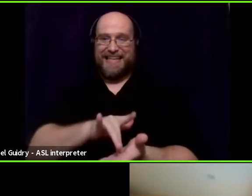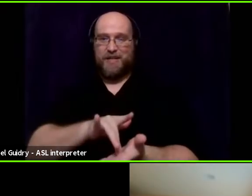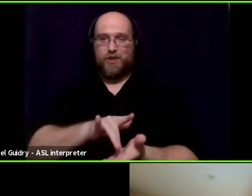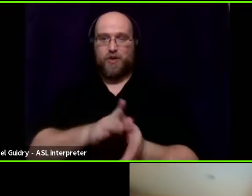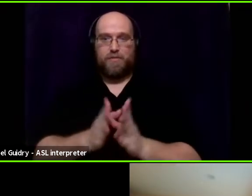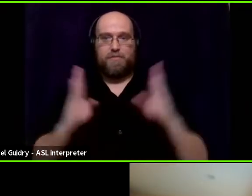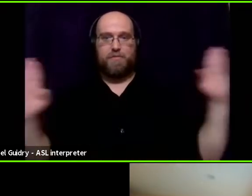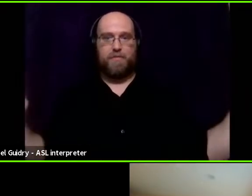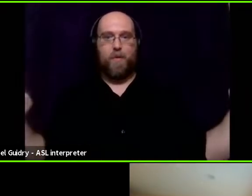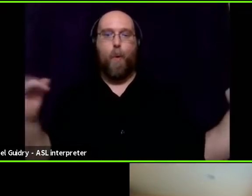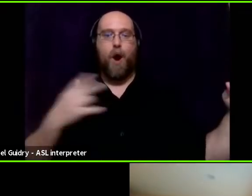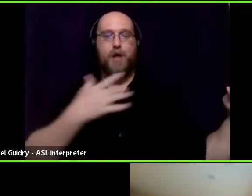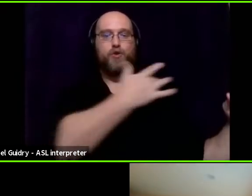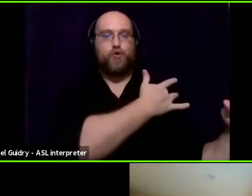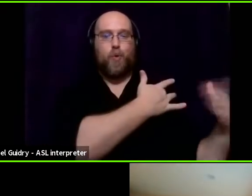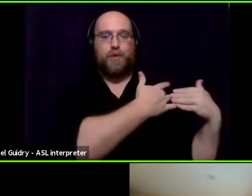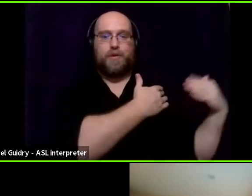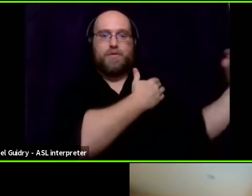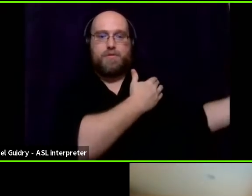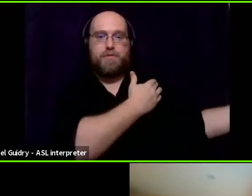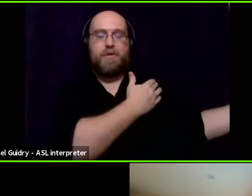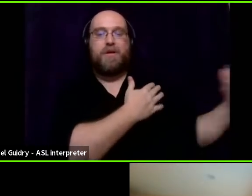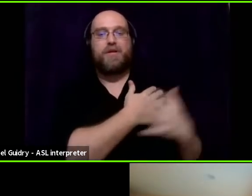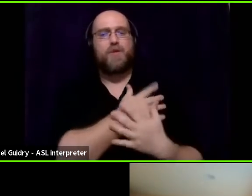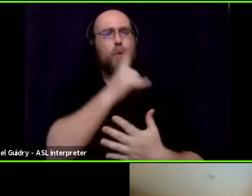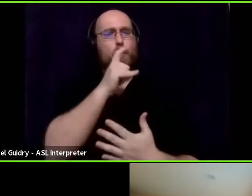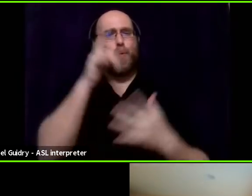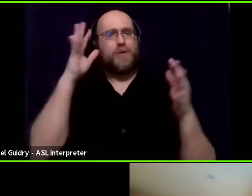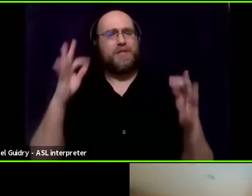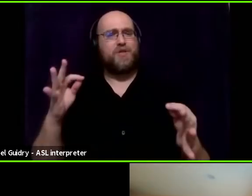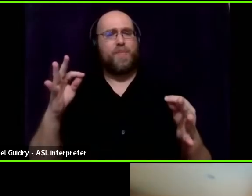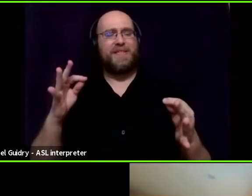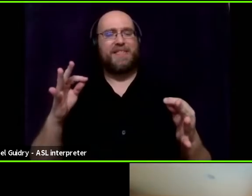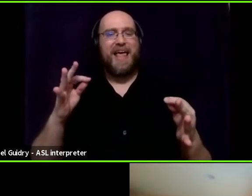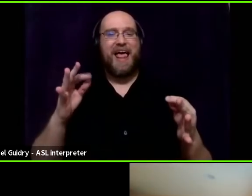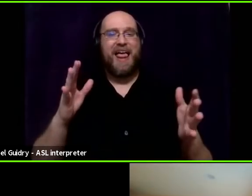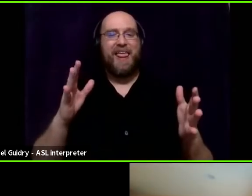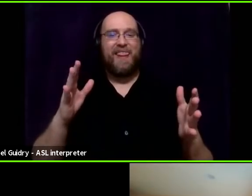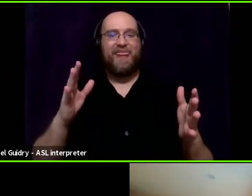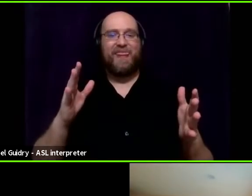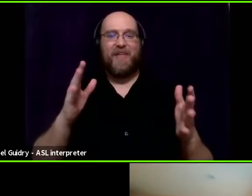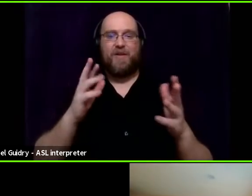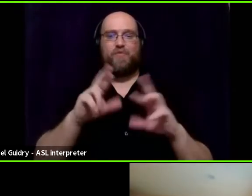level of transmission risk categories a group that a class belongs in? Jen?